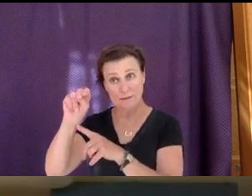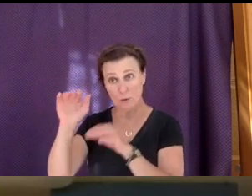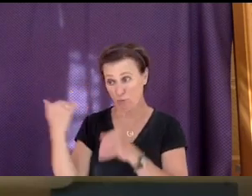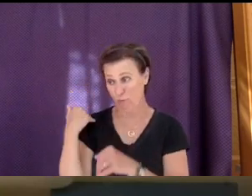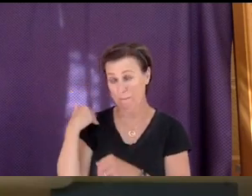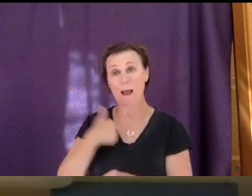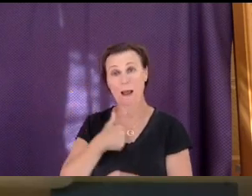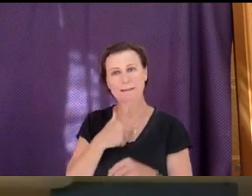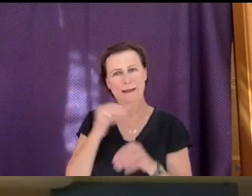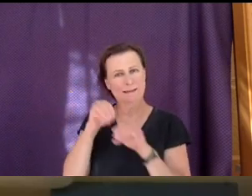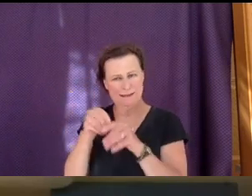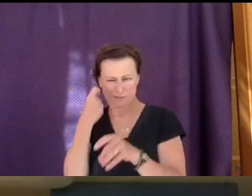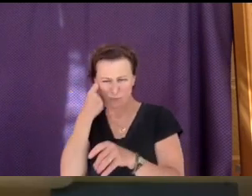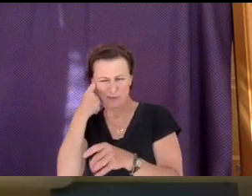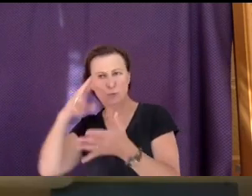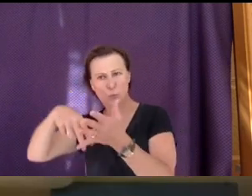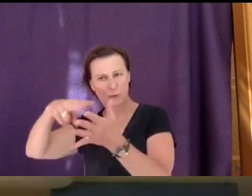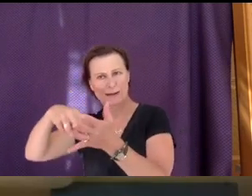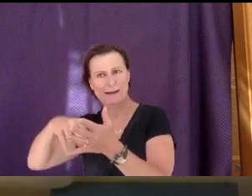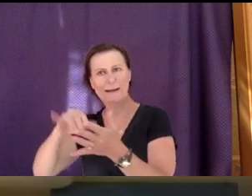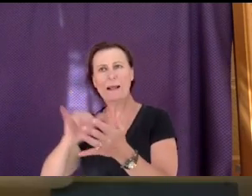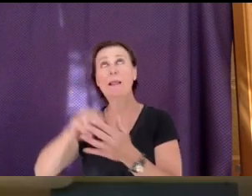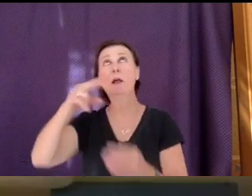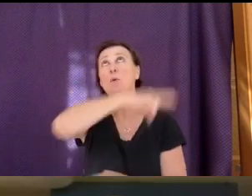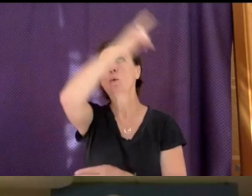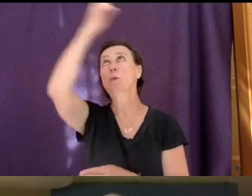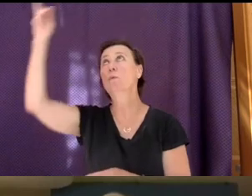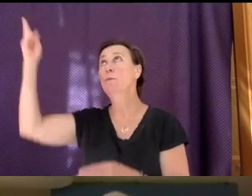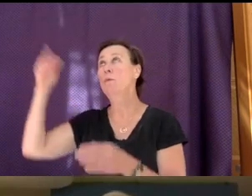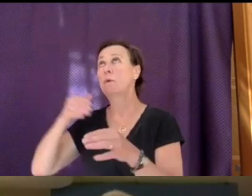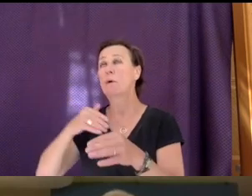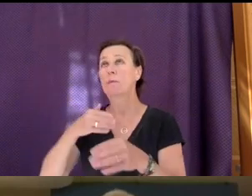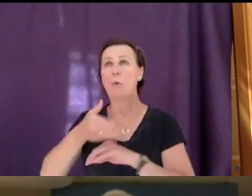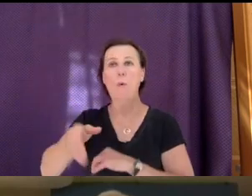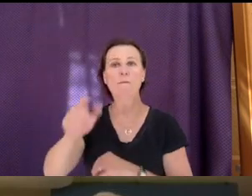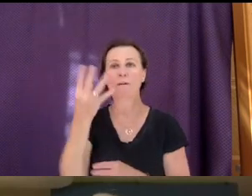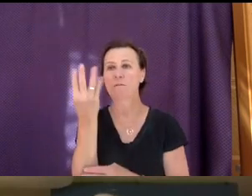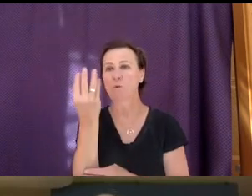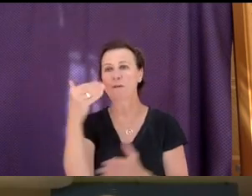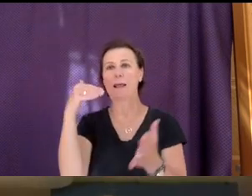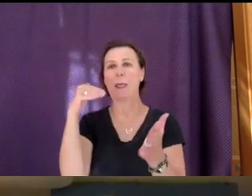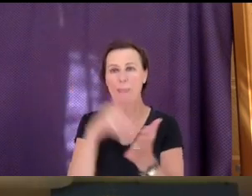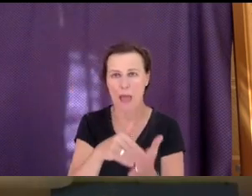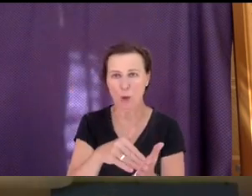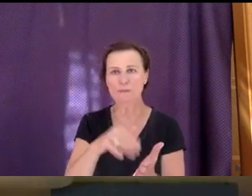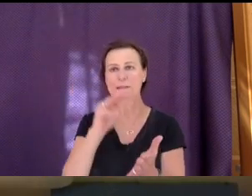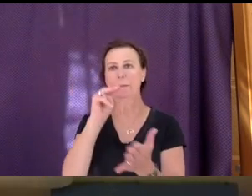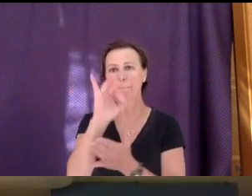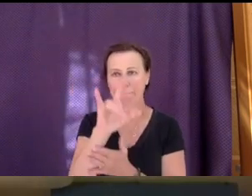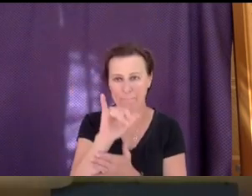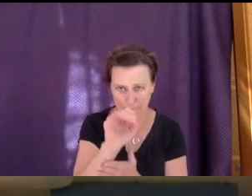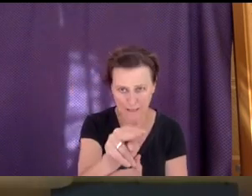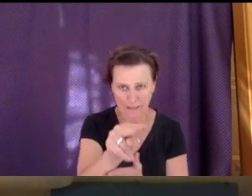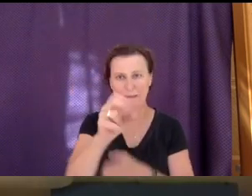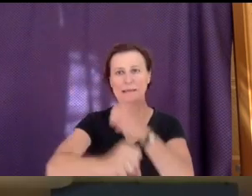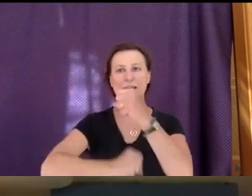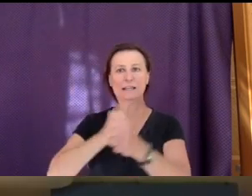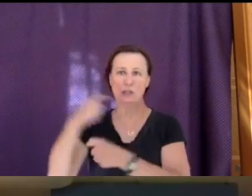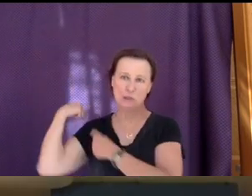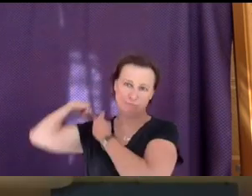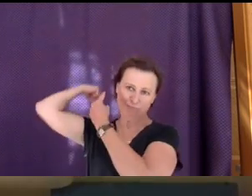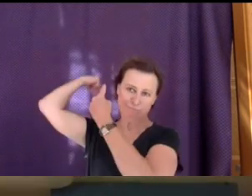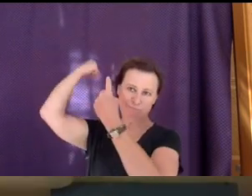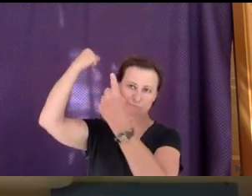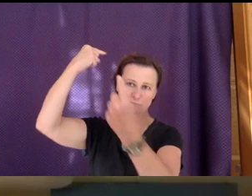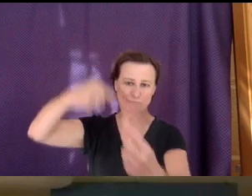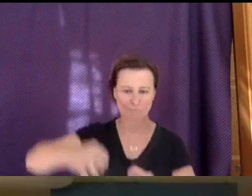had, that the universe, over the course of 14,000 million years, gave rise to, among many